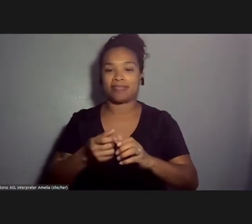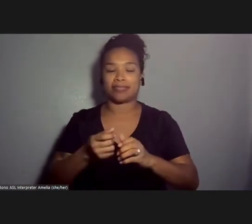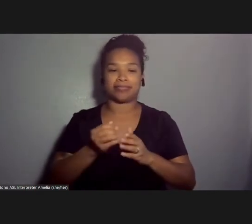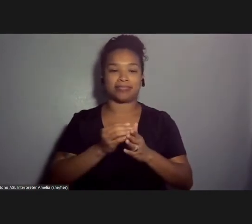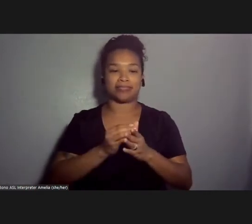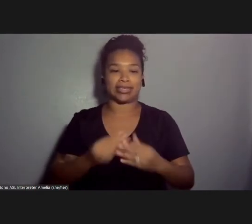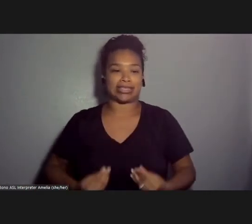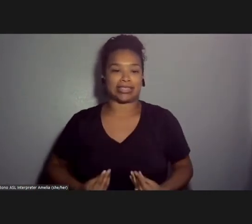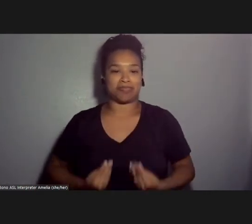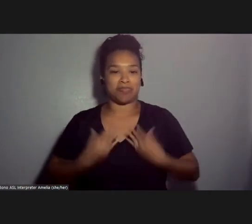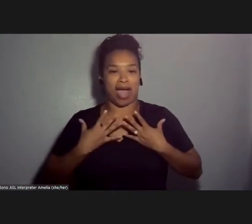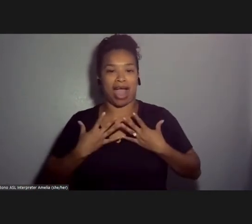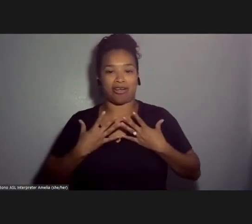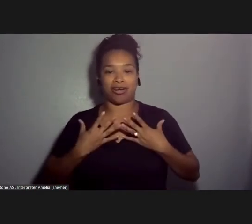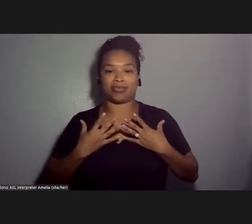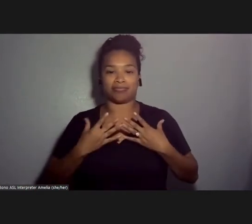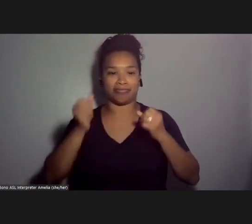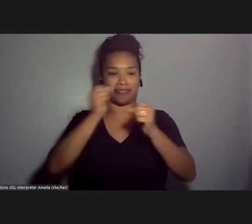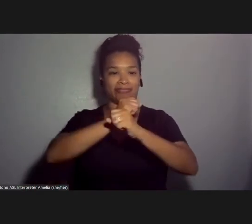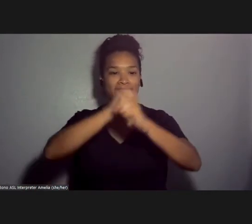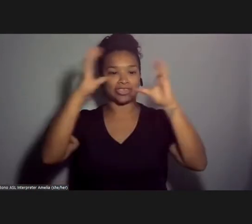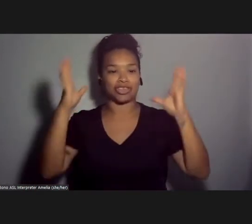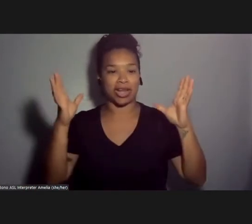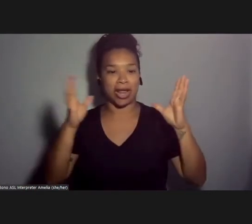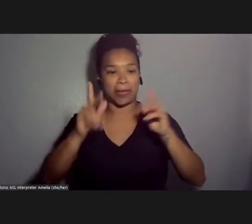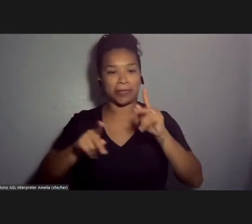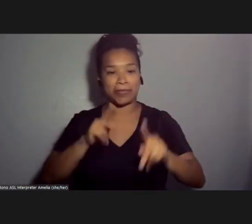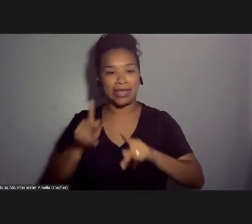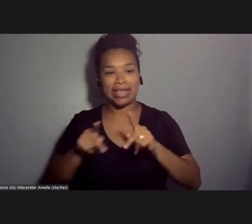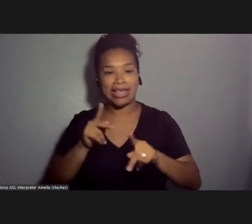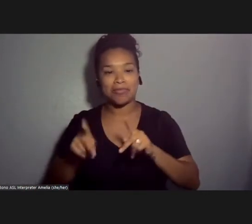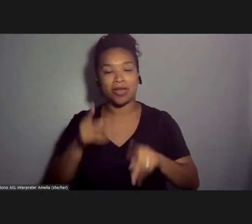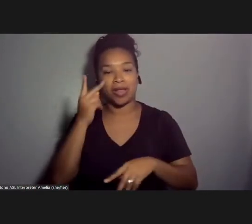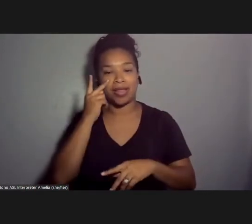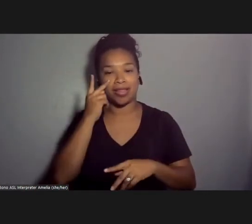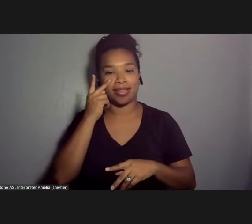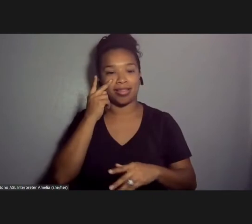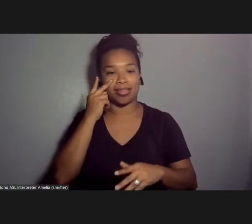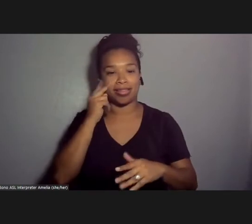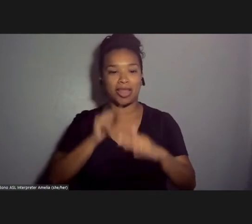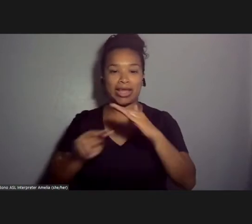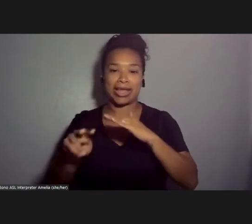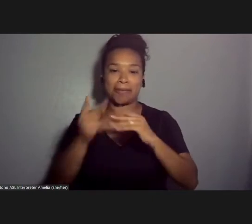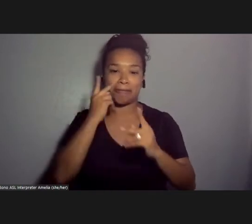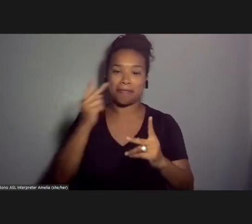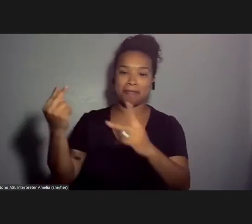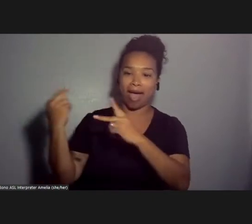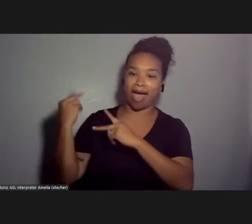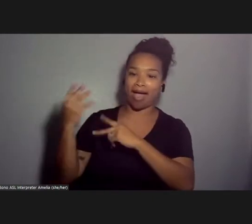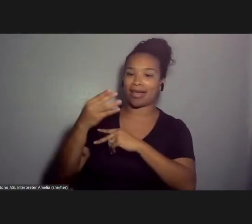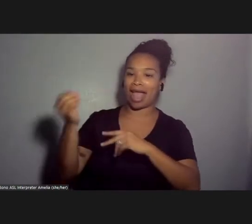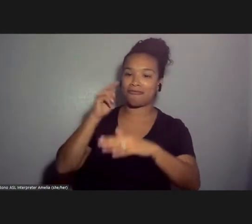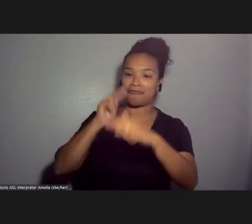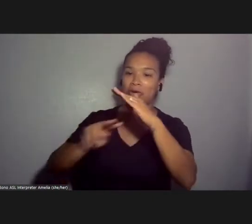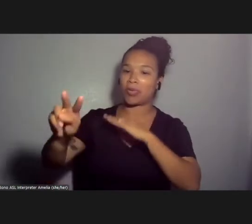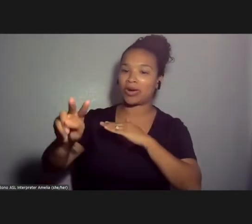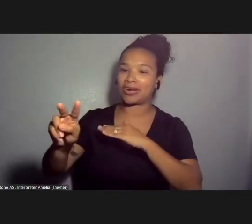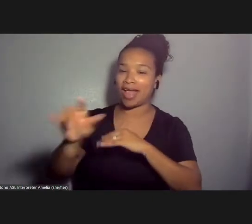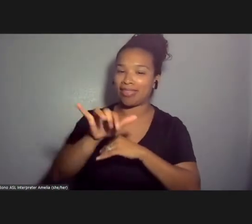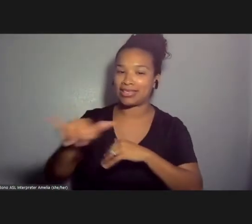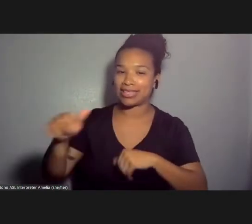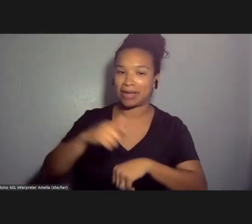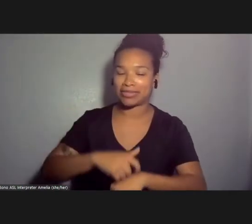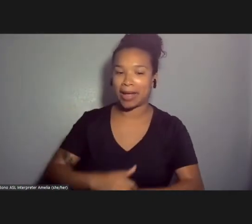visionary folks, both looking backwards and forwards at the same time in this way. So I'm